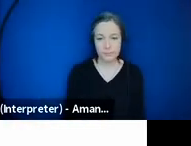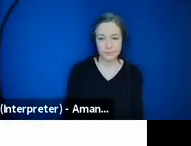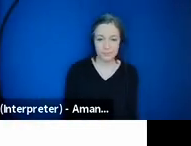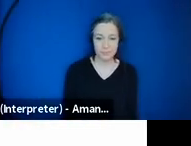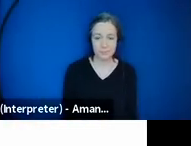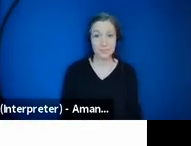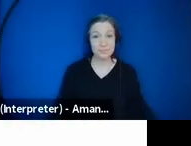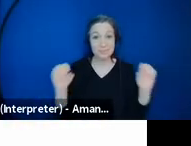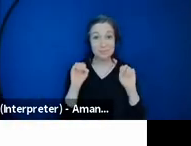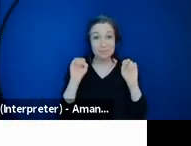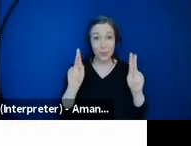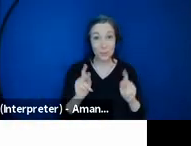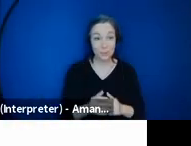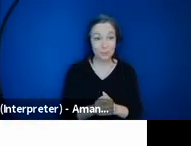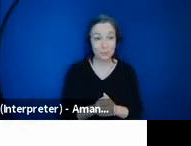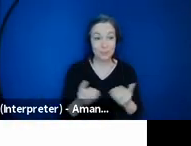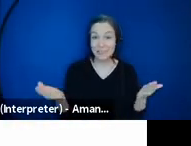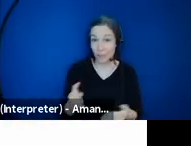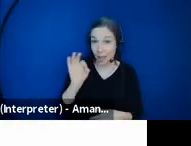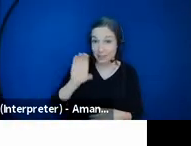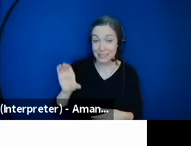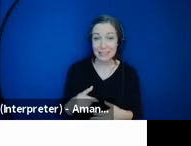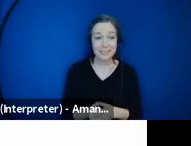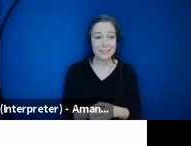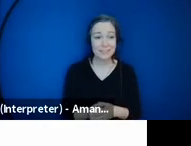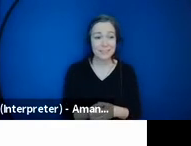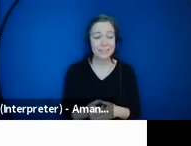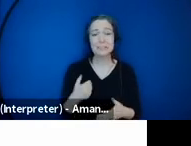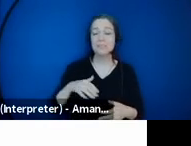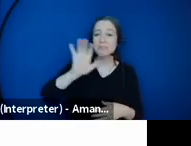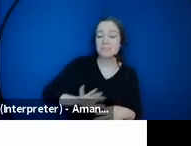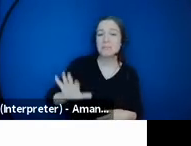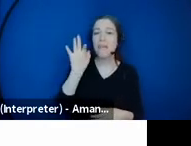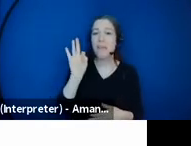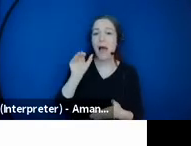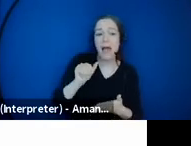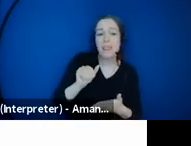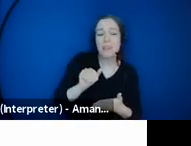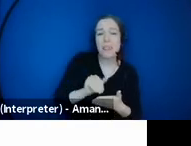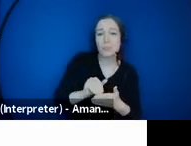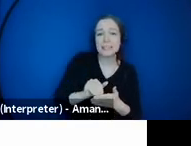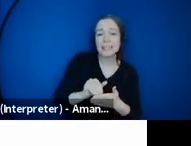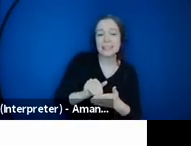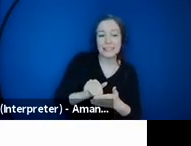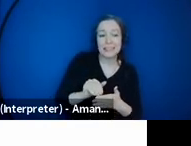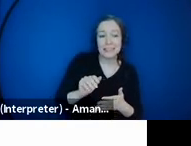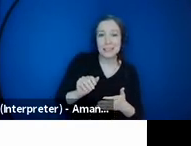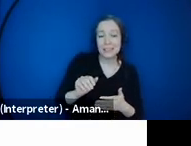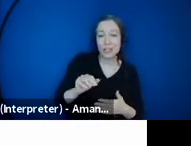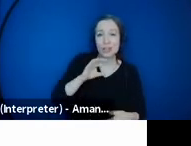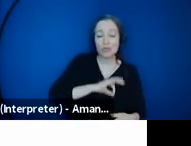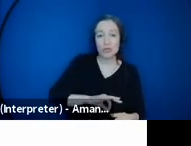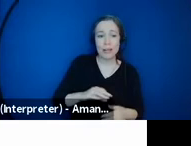Okay, so at FCC we serve just under 9,000 credit students and about 7,000 continuing education and